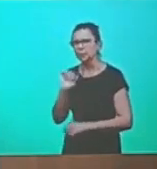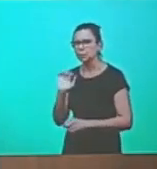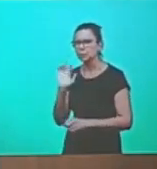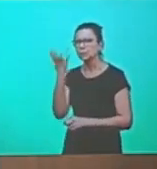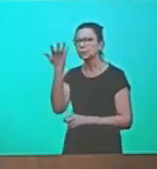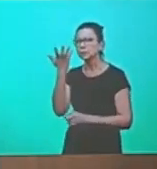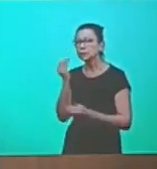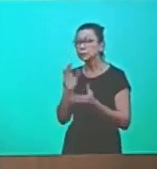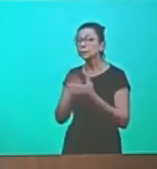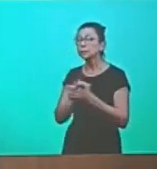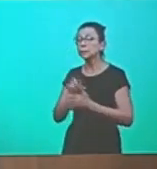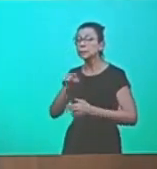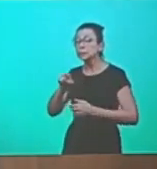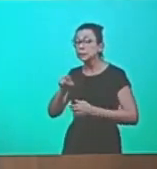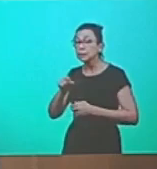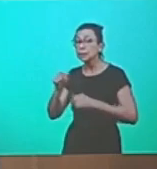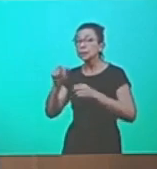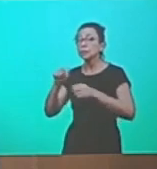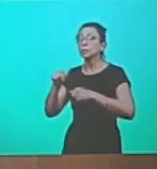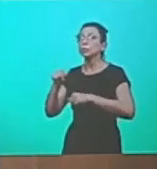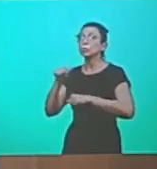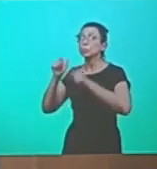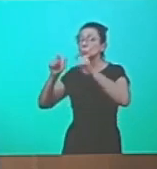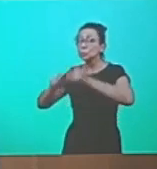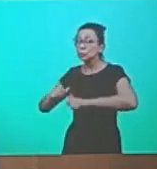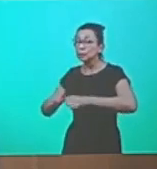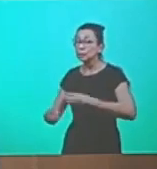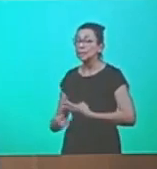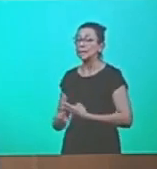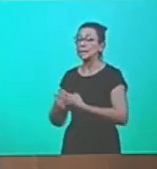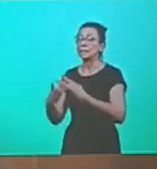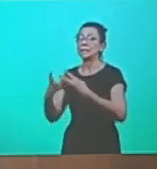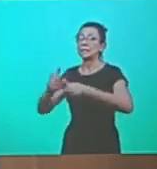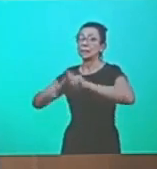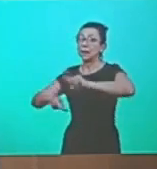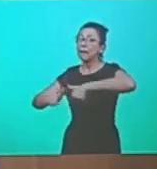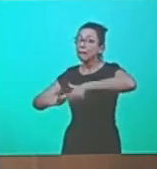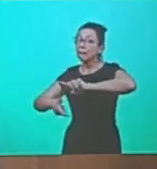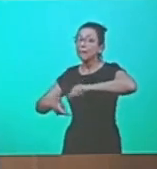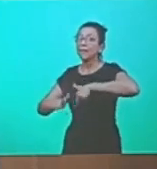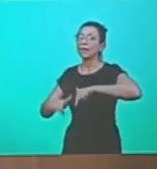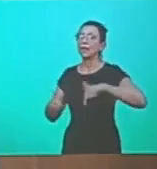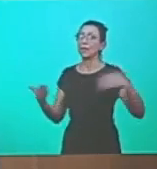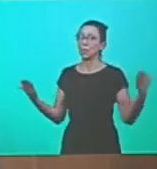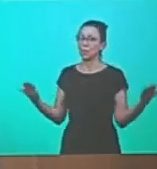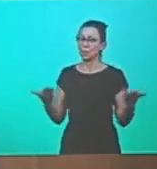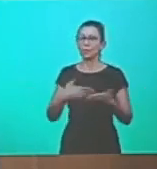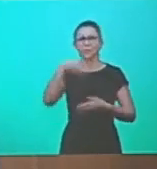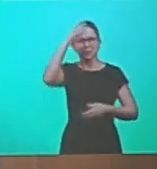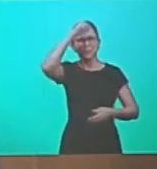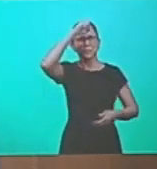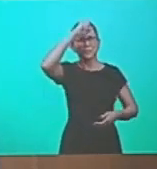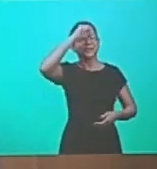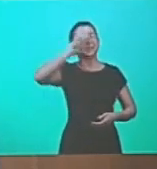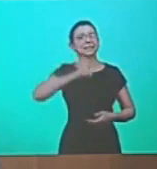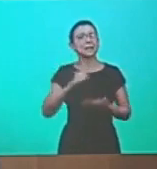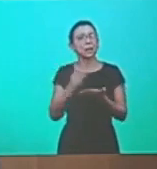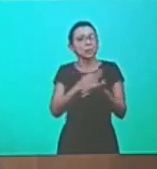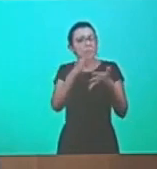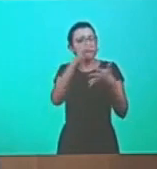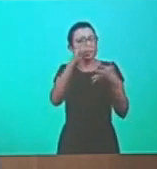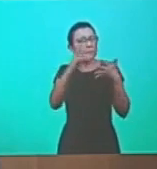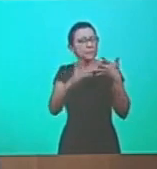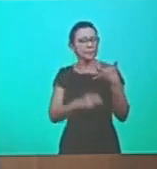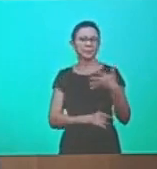the disciples because the disciples knew very well how weddings were back then. But we don't know how the weddings